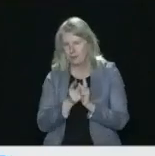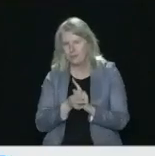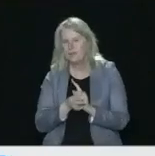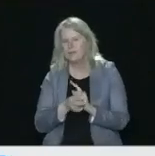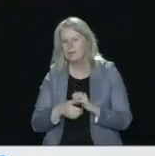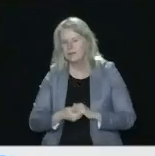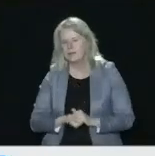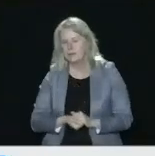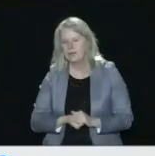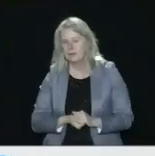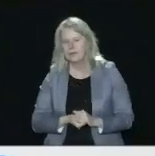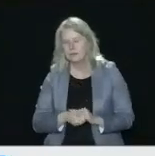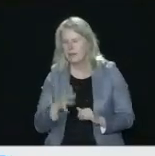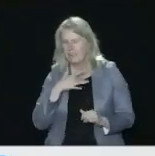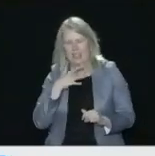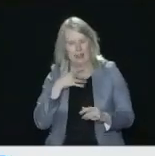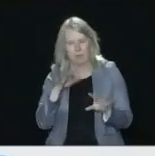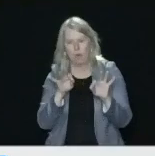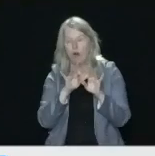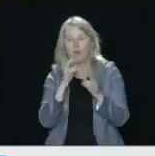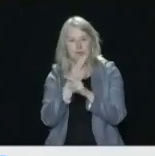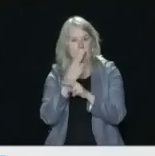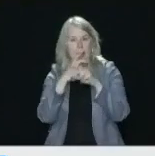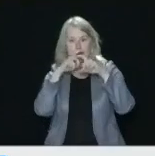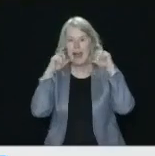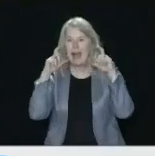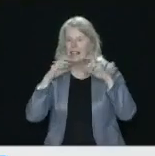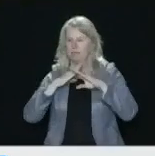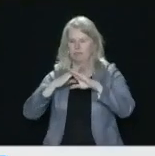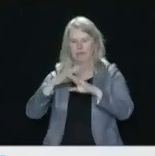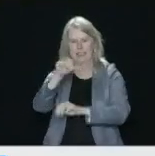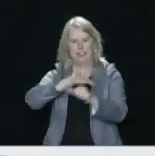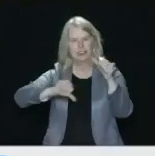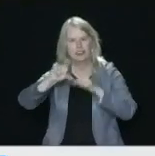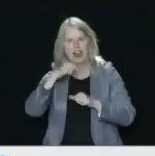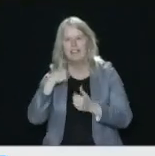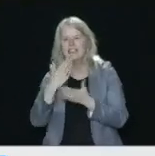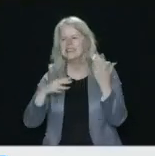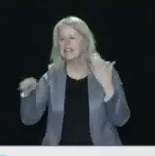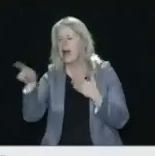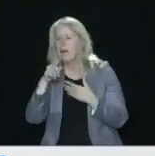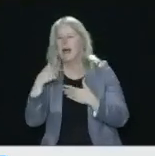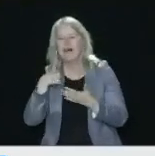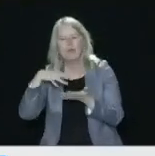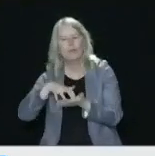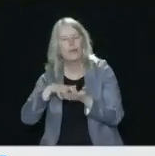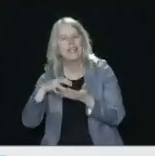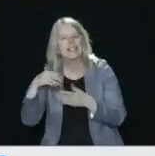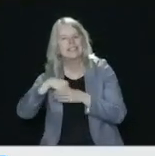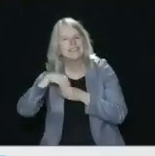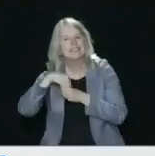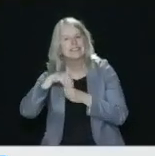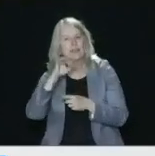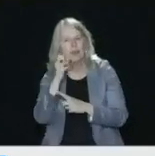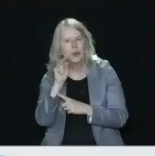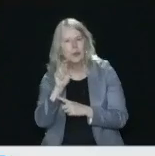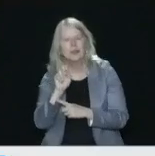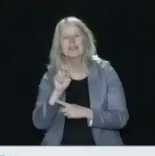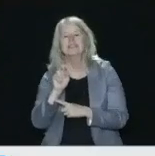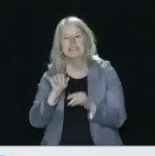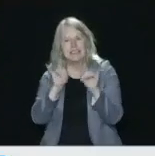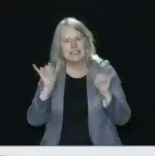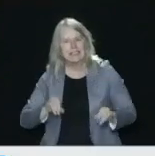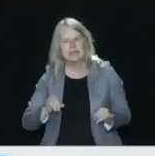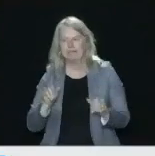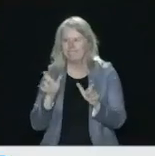I think it's a good idea. Science hasn't changed on this. We know what the mode of transmission is. We know that